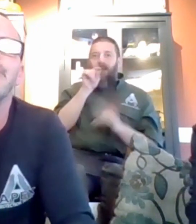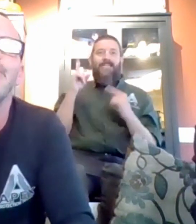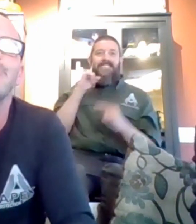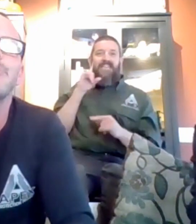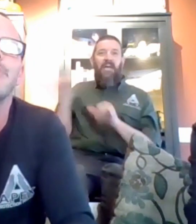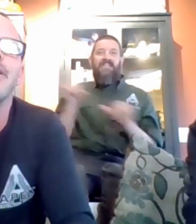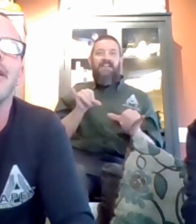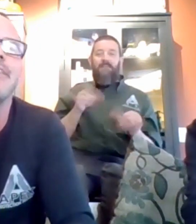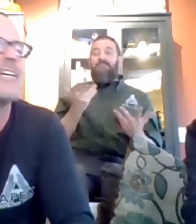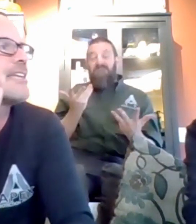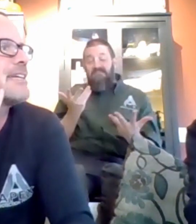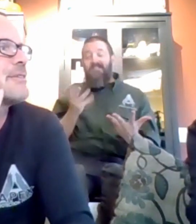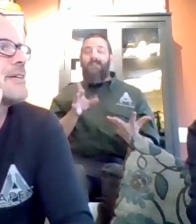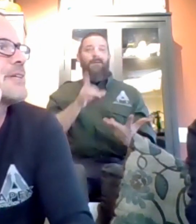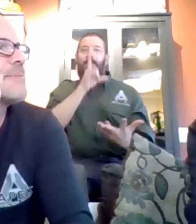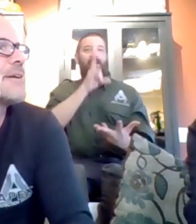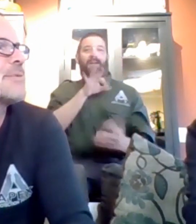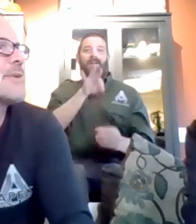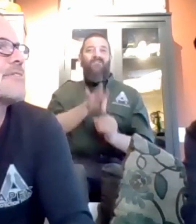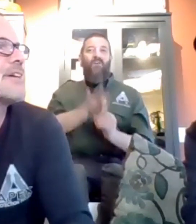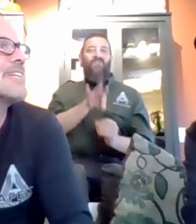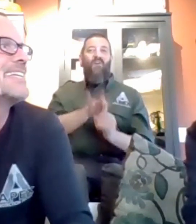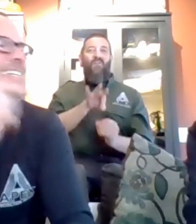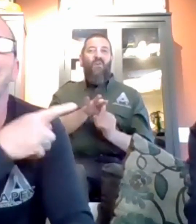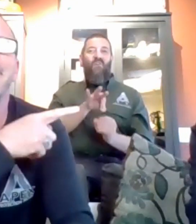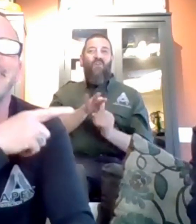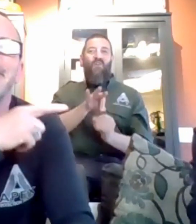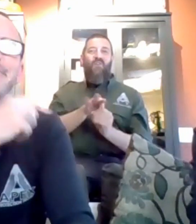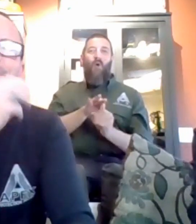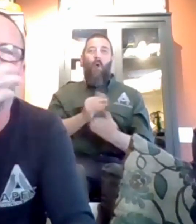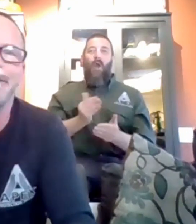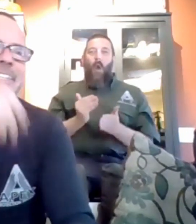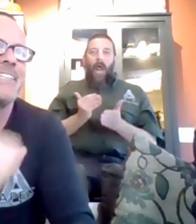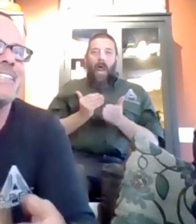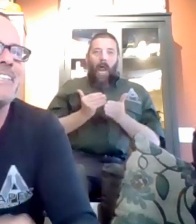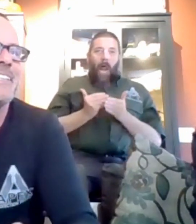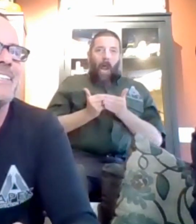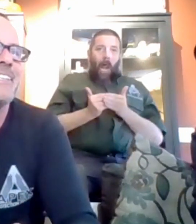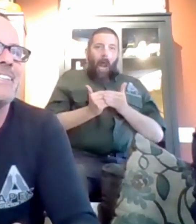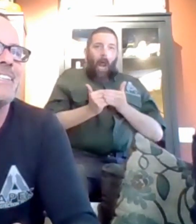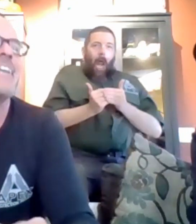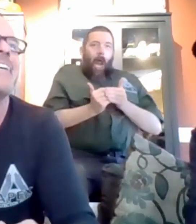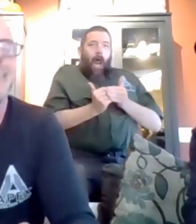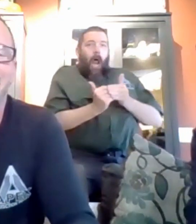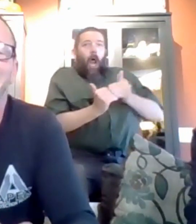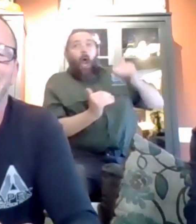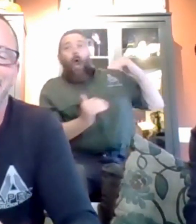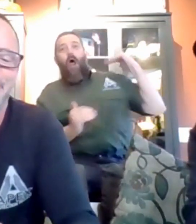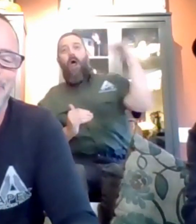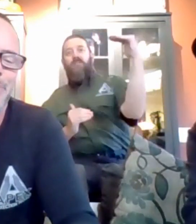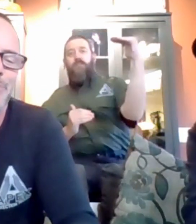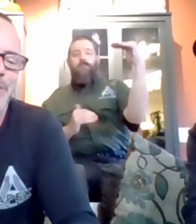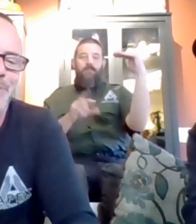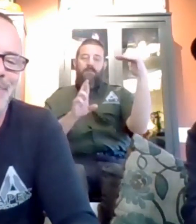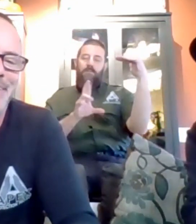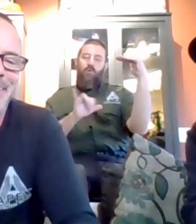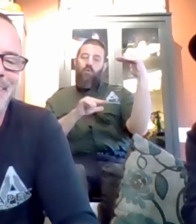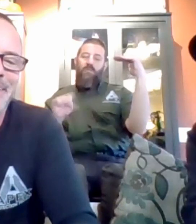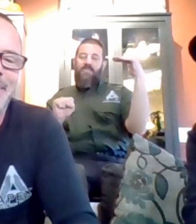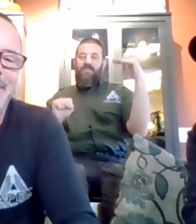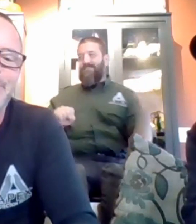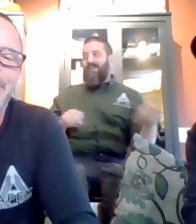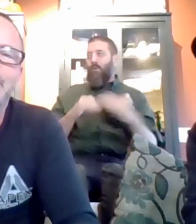bird. But the votes, I think we won by one, but she really didn't win. You won by a